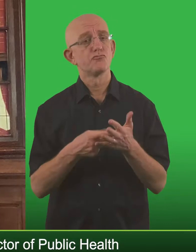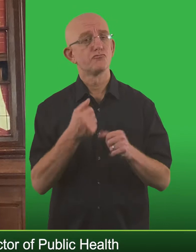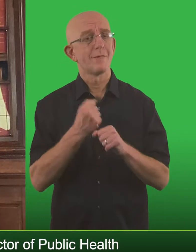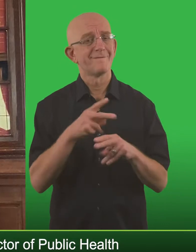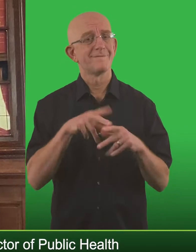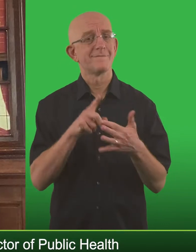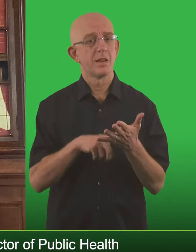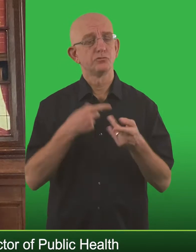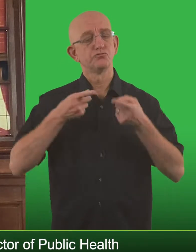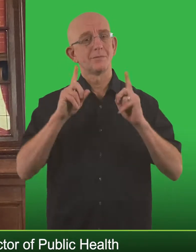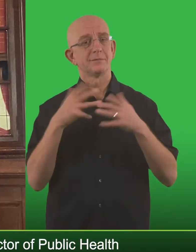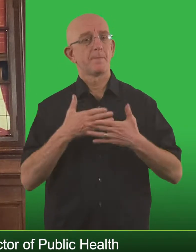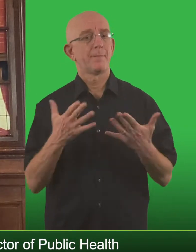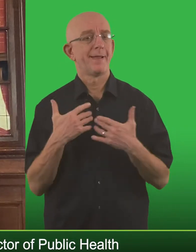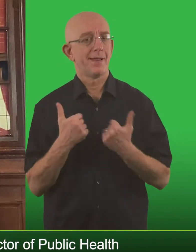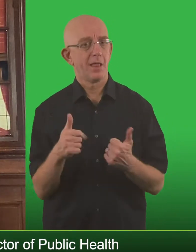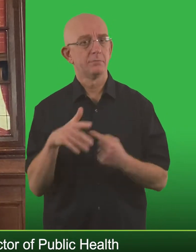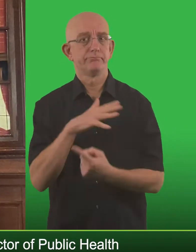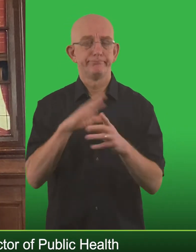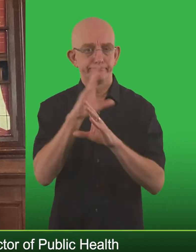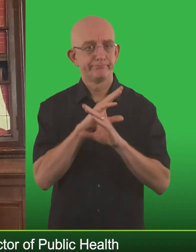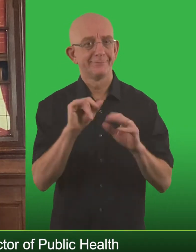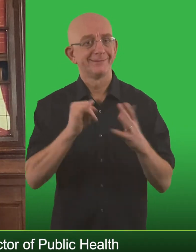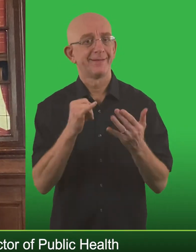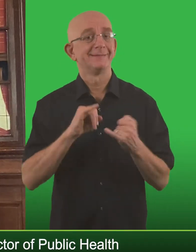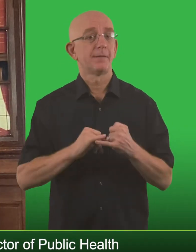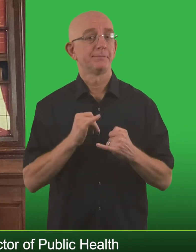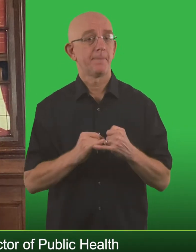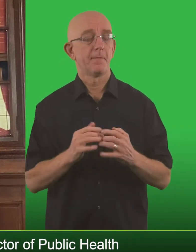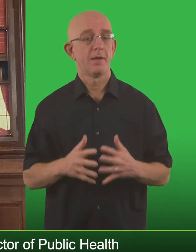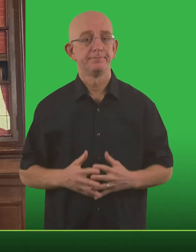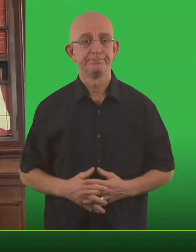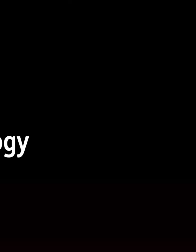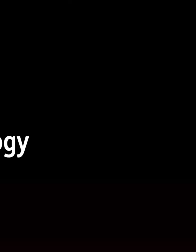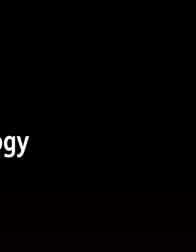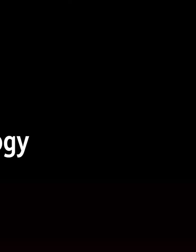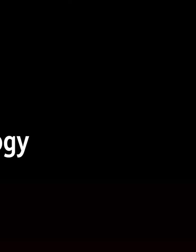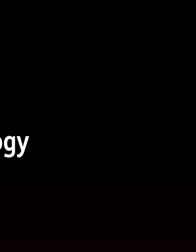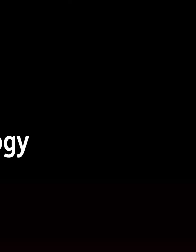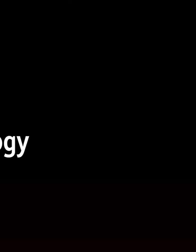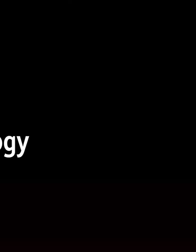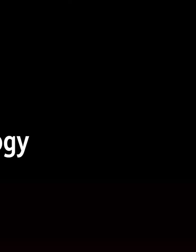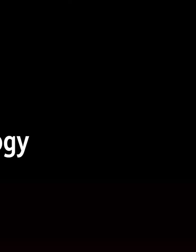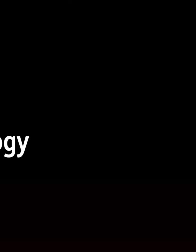Hi, my name is Greg Fell, I'm Director of Public Health. This is a situation report of 6th of September.